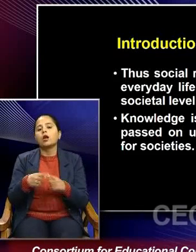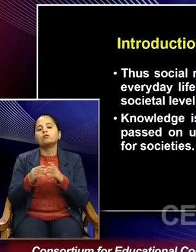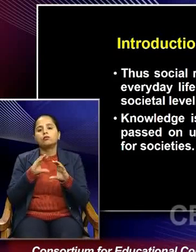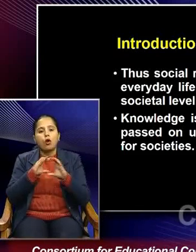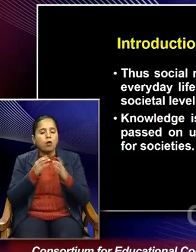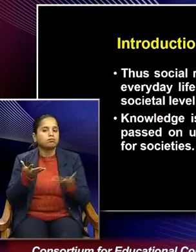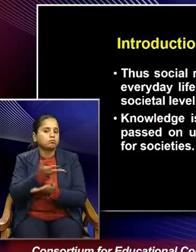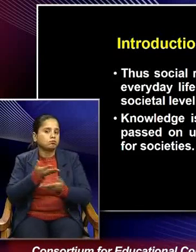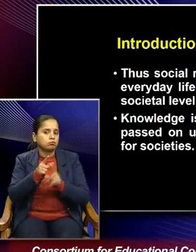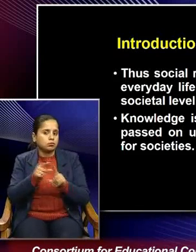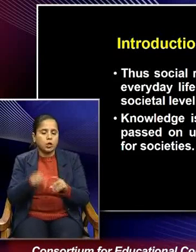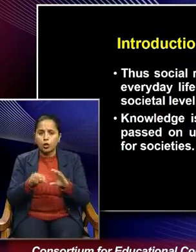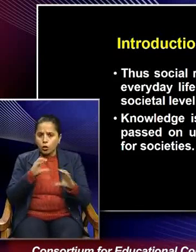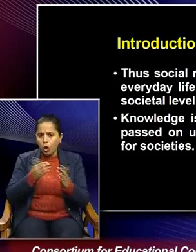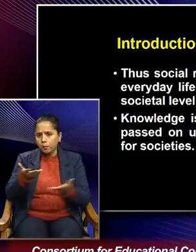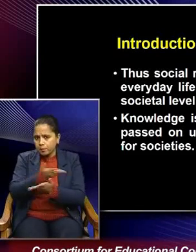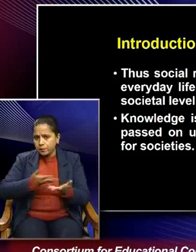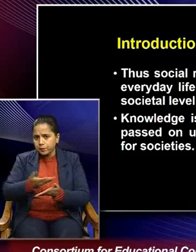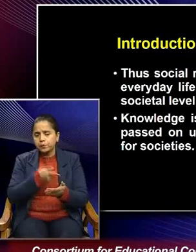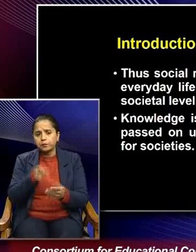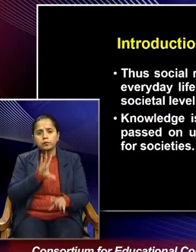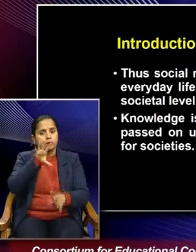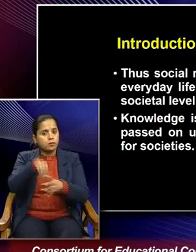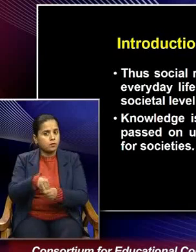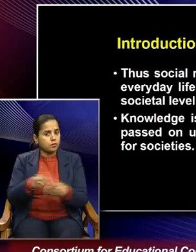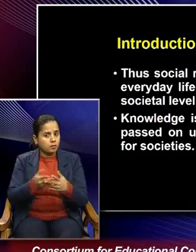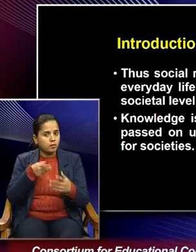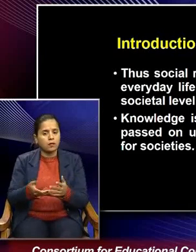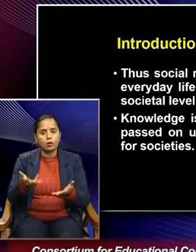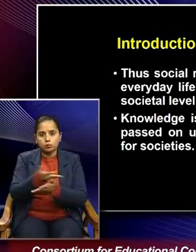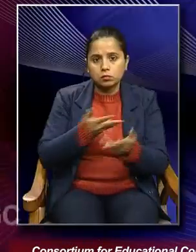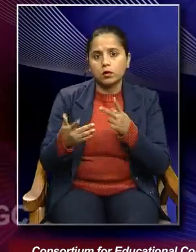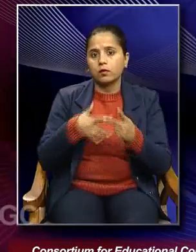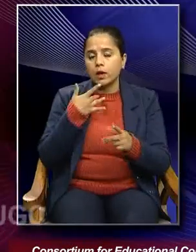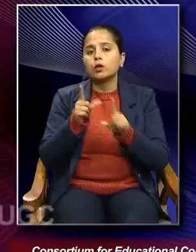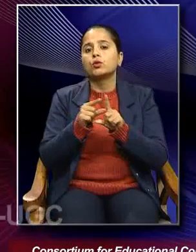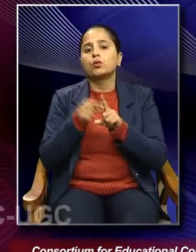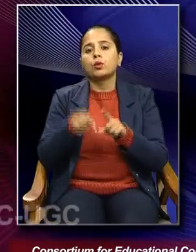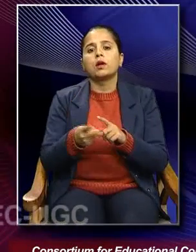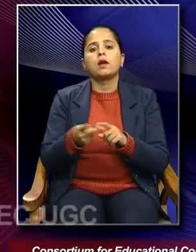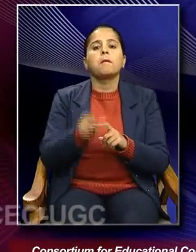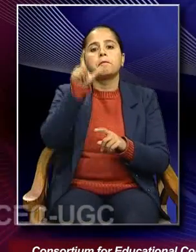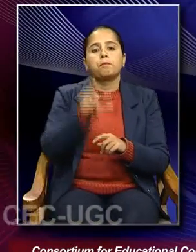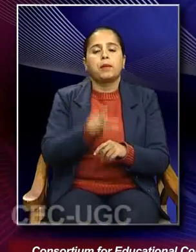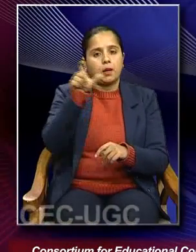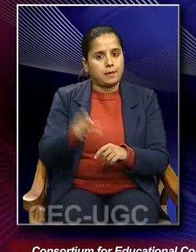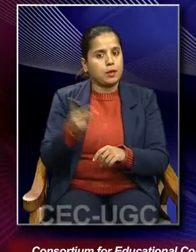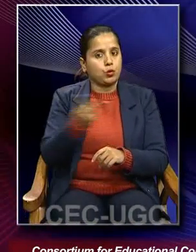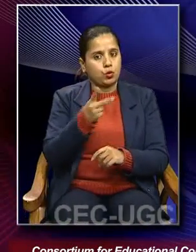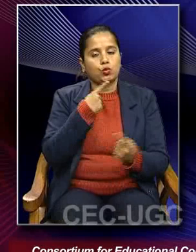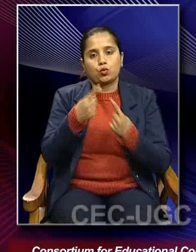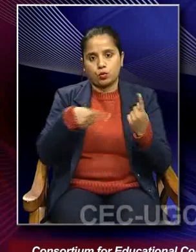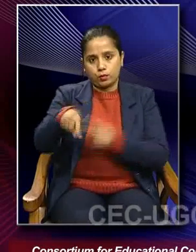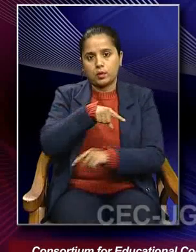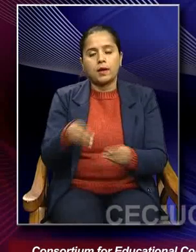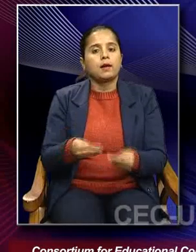communication. Communication involves interaction between individuals and